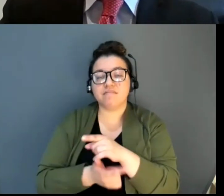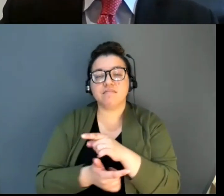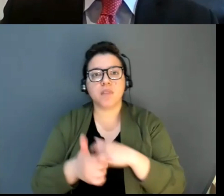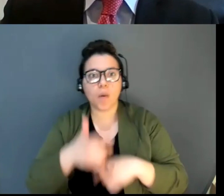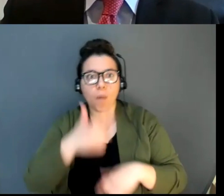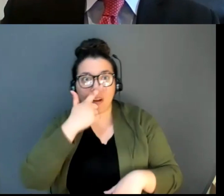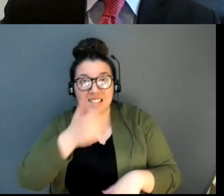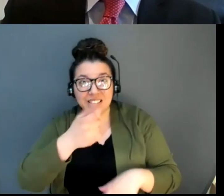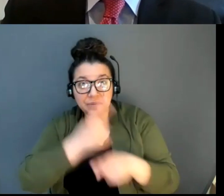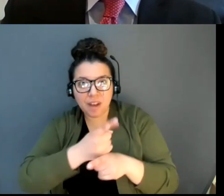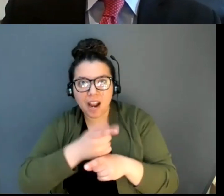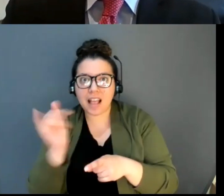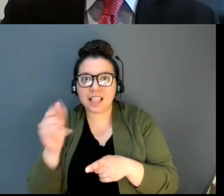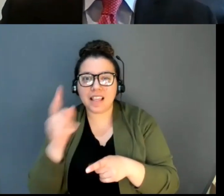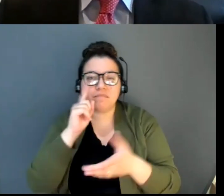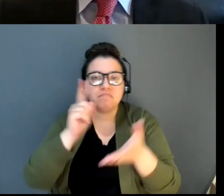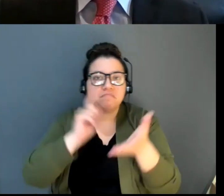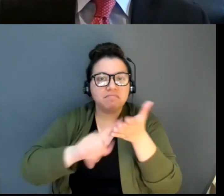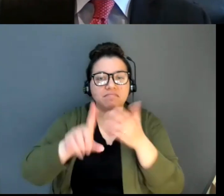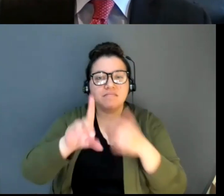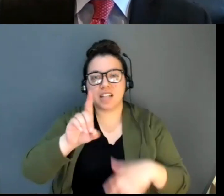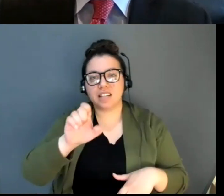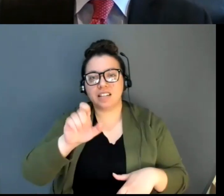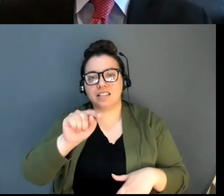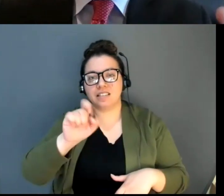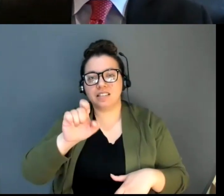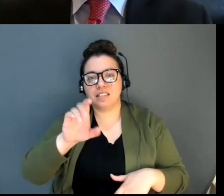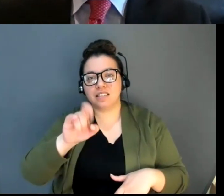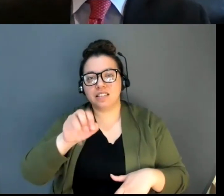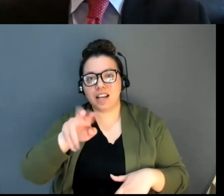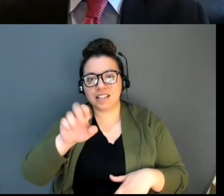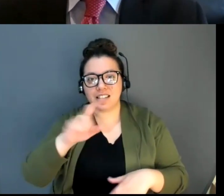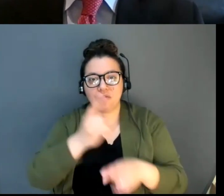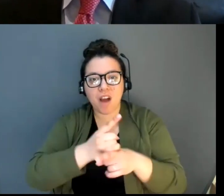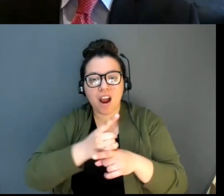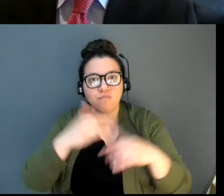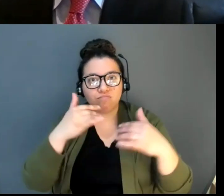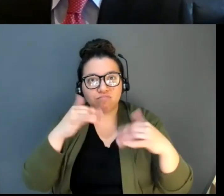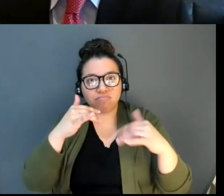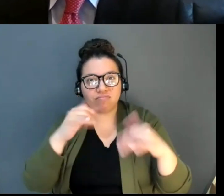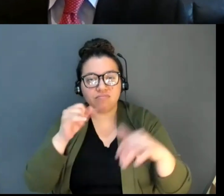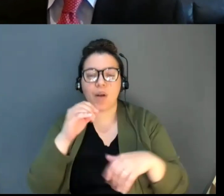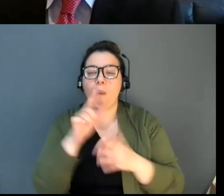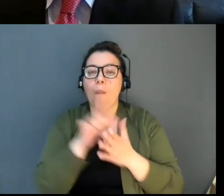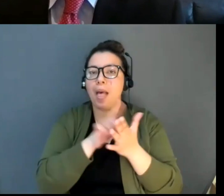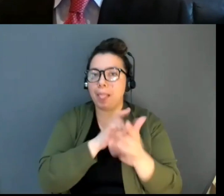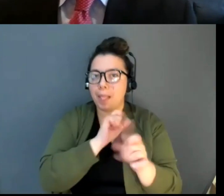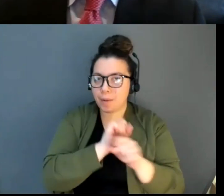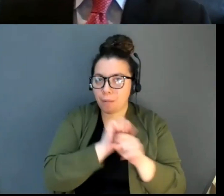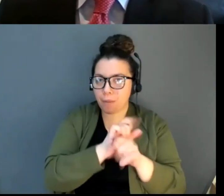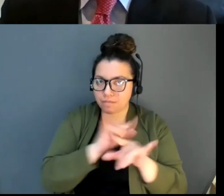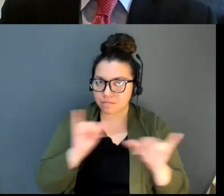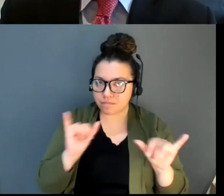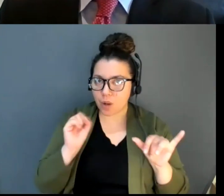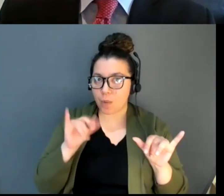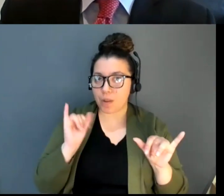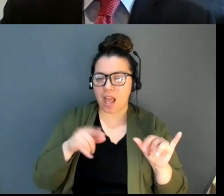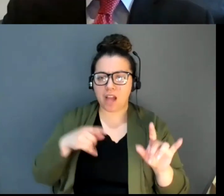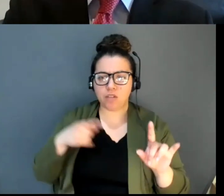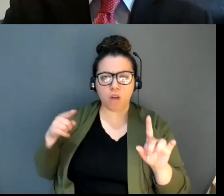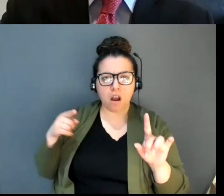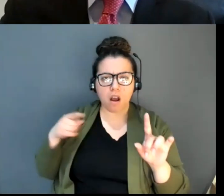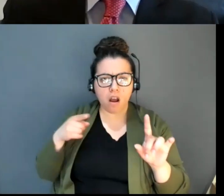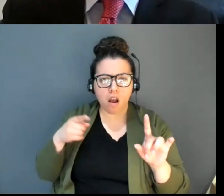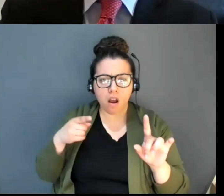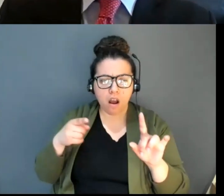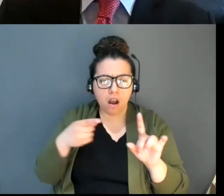almost doing detective work along with legal work. I mean, you kind of followed that trail till it led you somewhere.